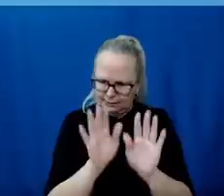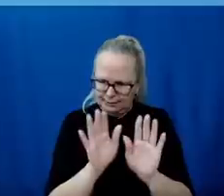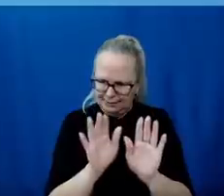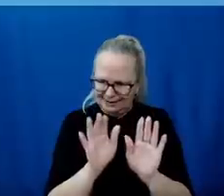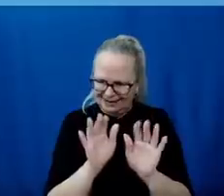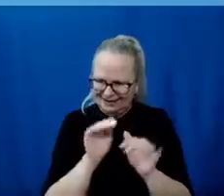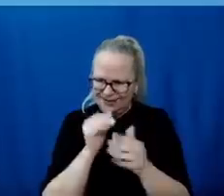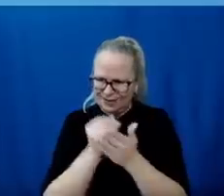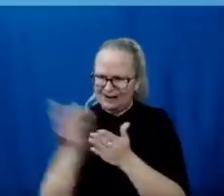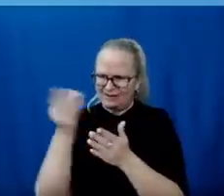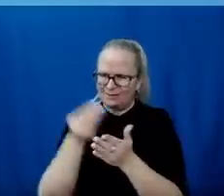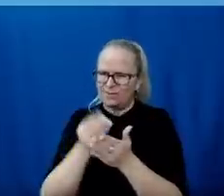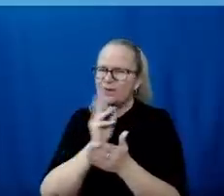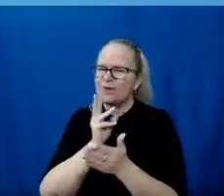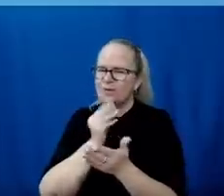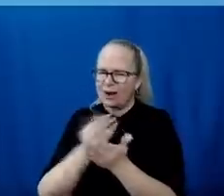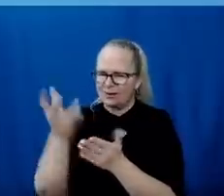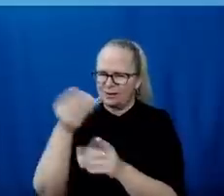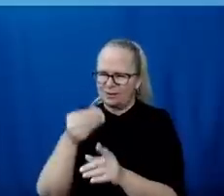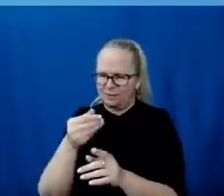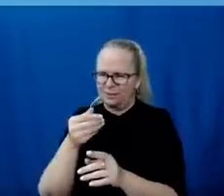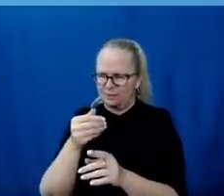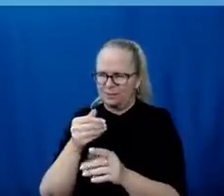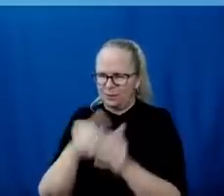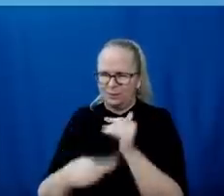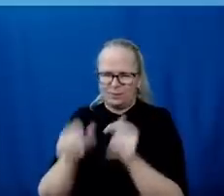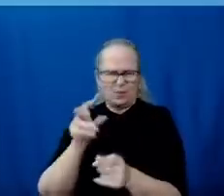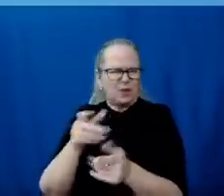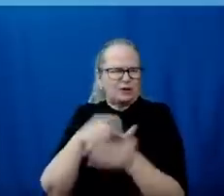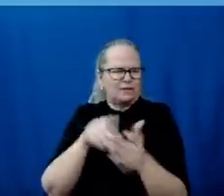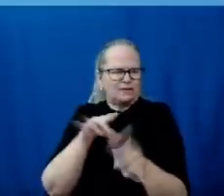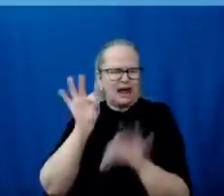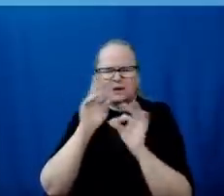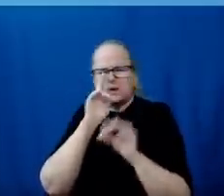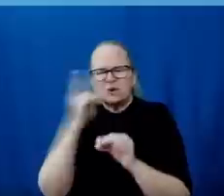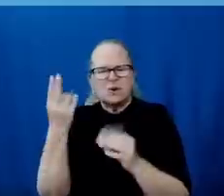analyzing on a molecular level waste?